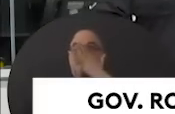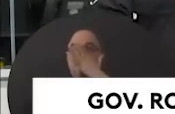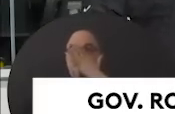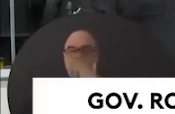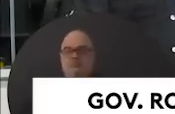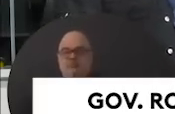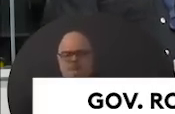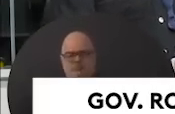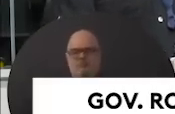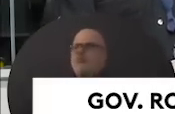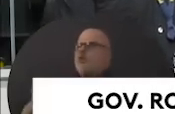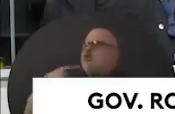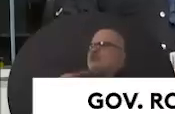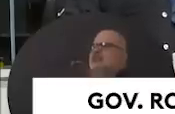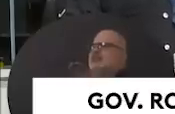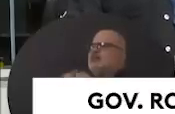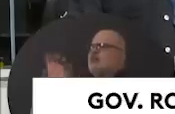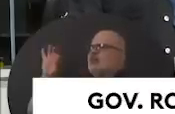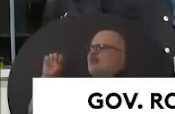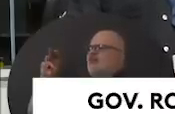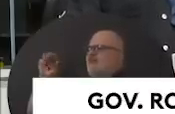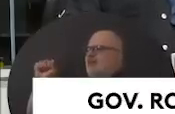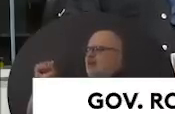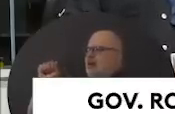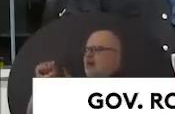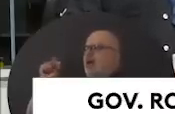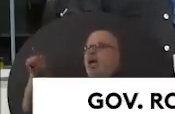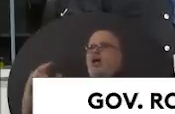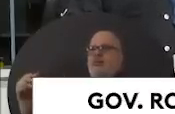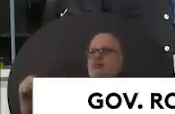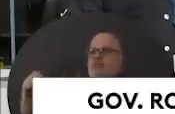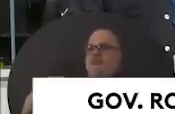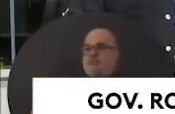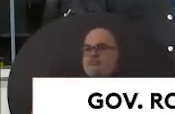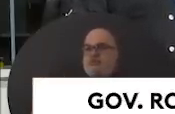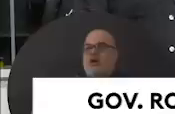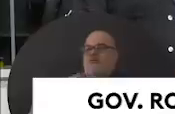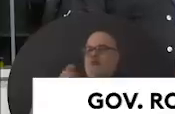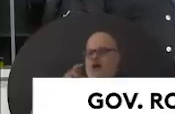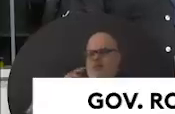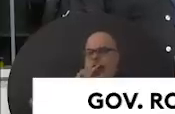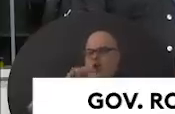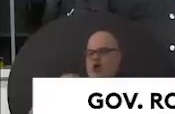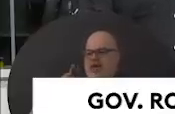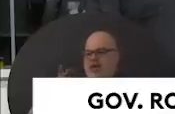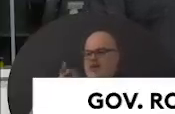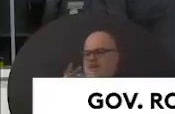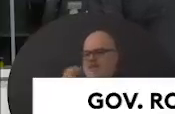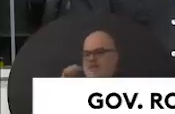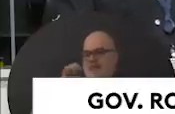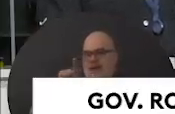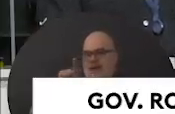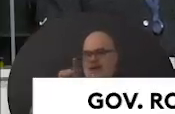have you talked to FEMA at all about the reimbursement rate, how much they're actually going to cover? I know with Michael, because it was in a poor part of the state, they did 100% coverage. So the default